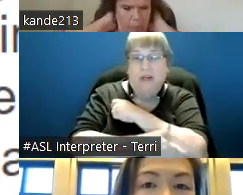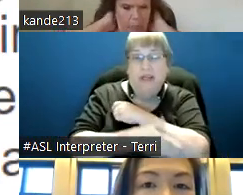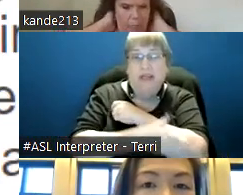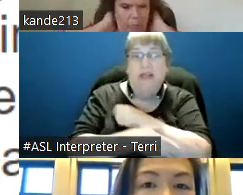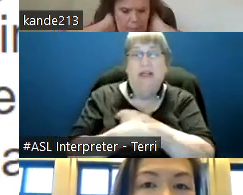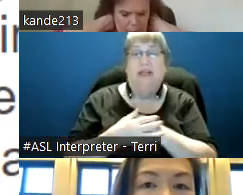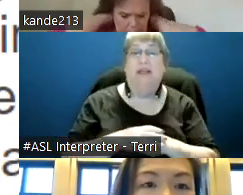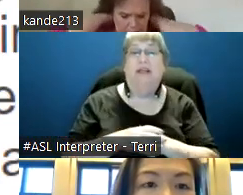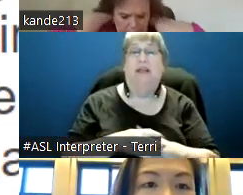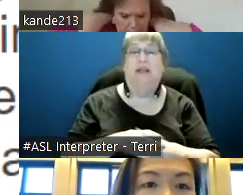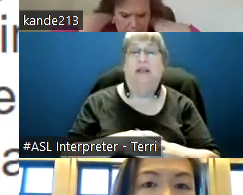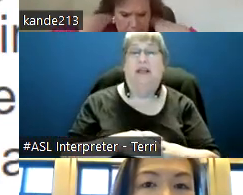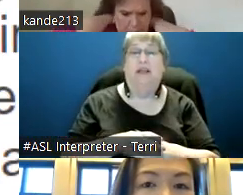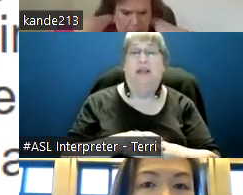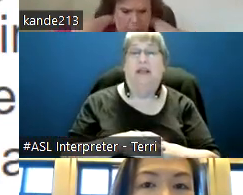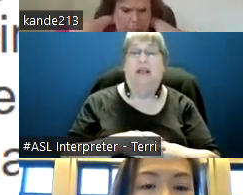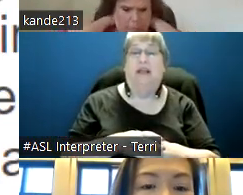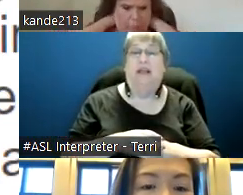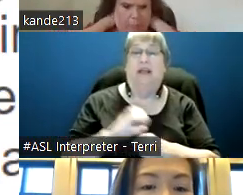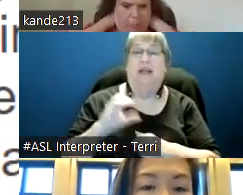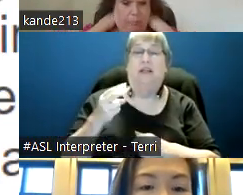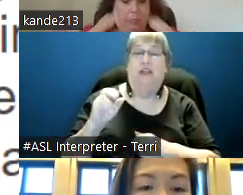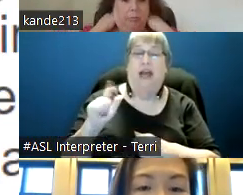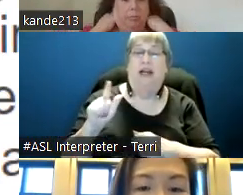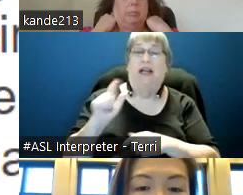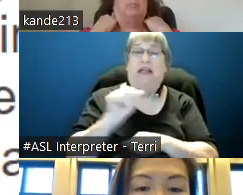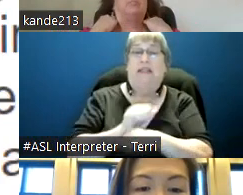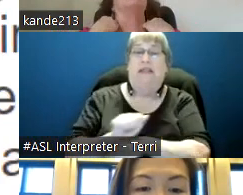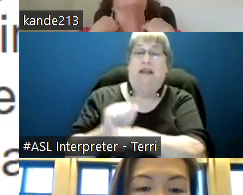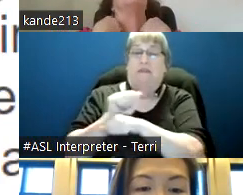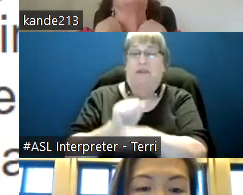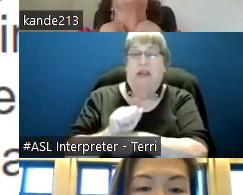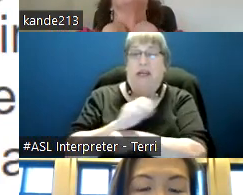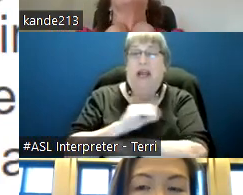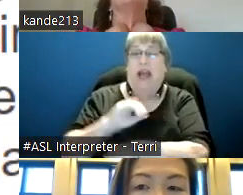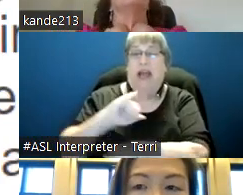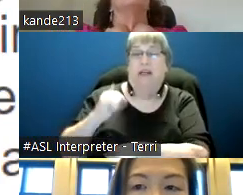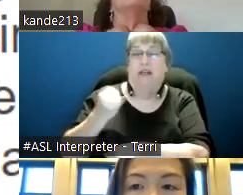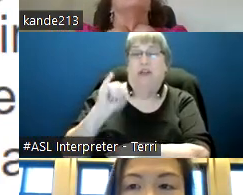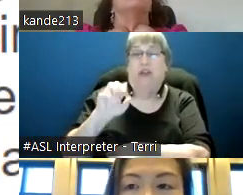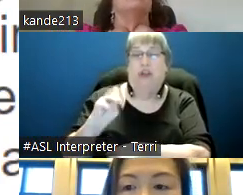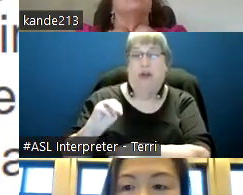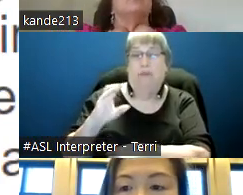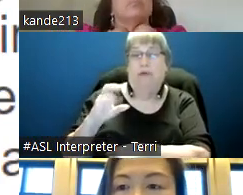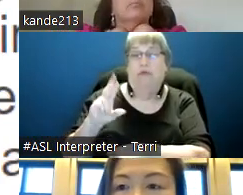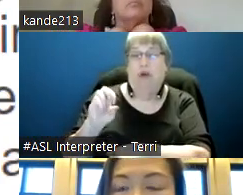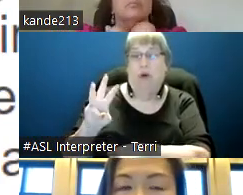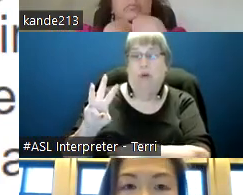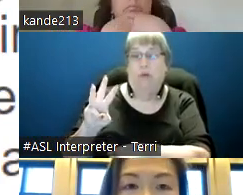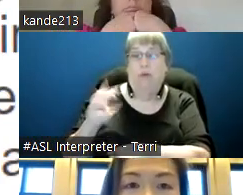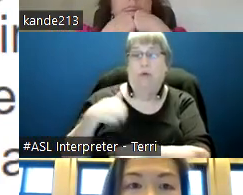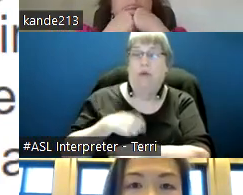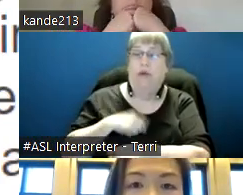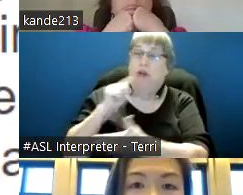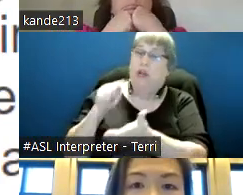The chattel slavery and Jim Crow, we are indebted to their labor and their sacrifice, and we